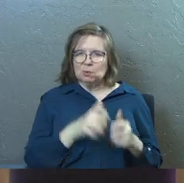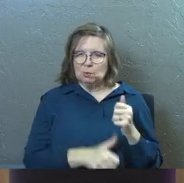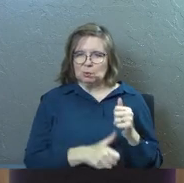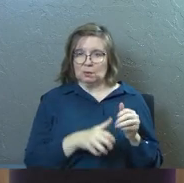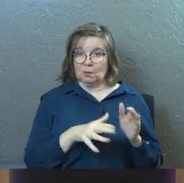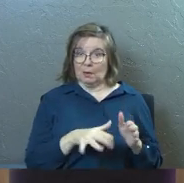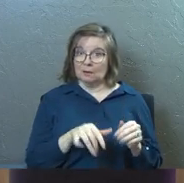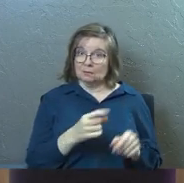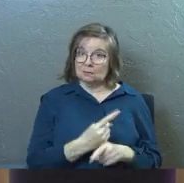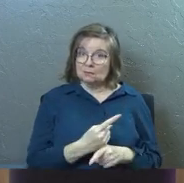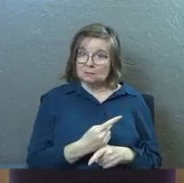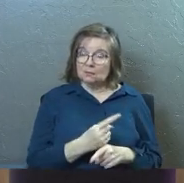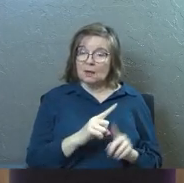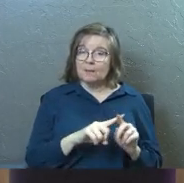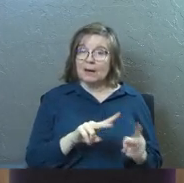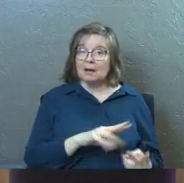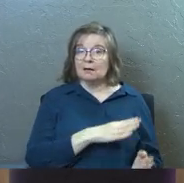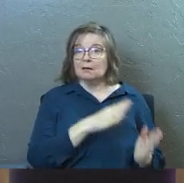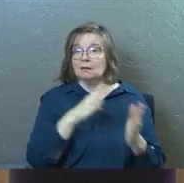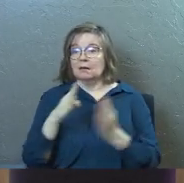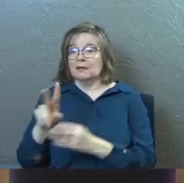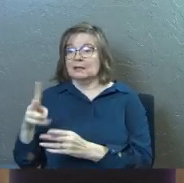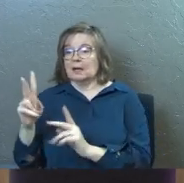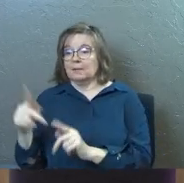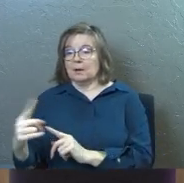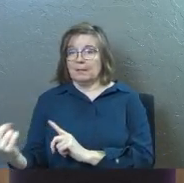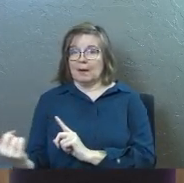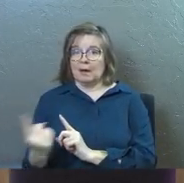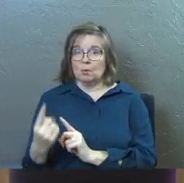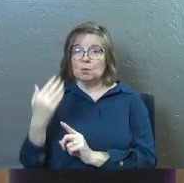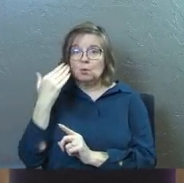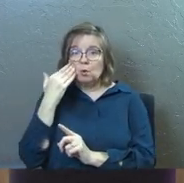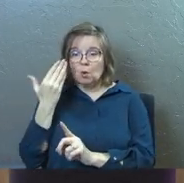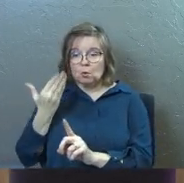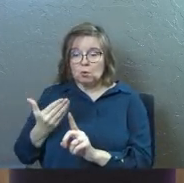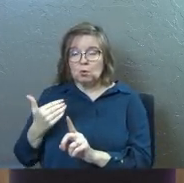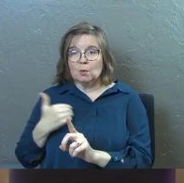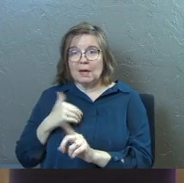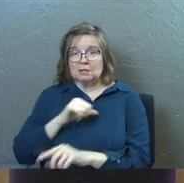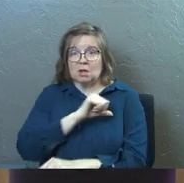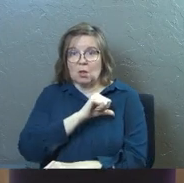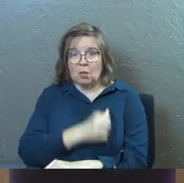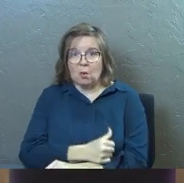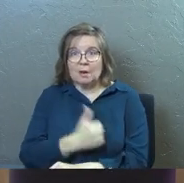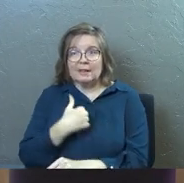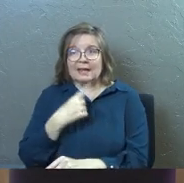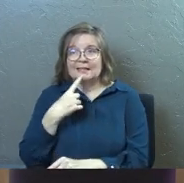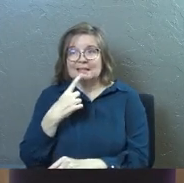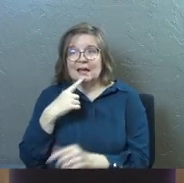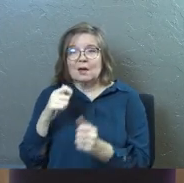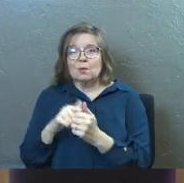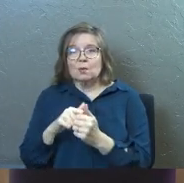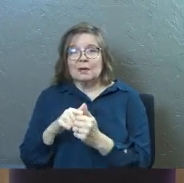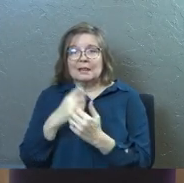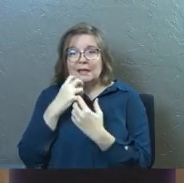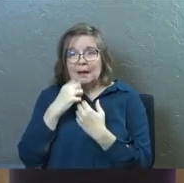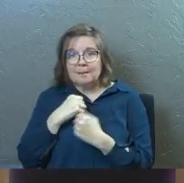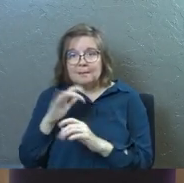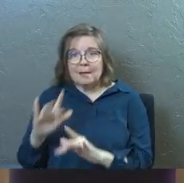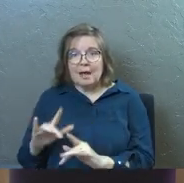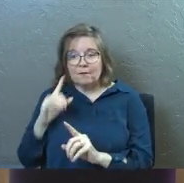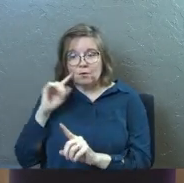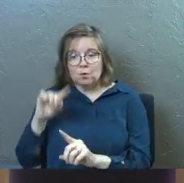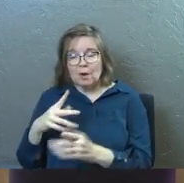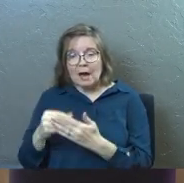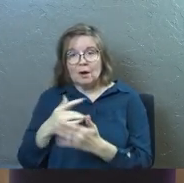way, yes? But a second person might come to you who knows you, who has authority, and they could say it with great compassion to